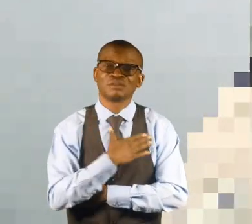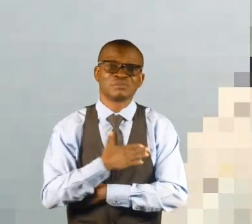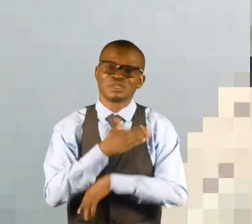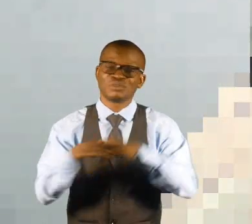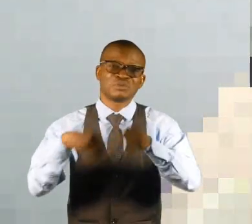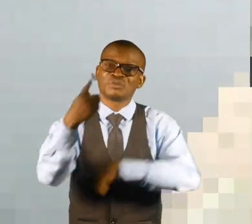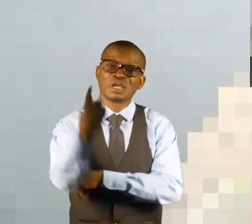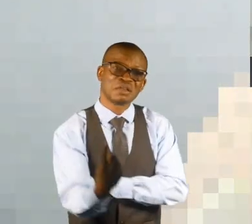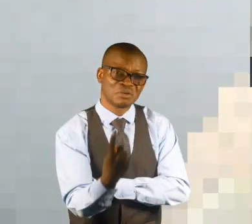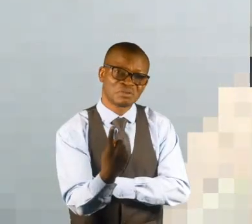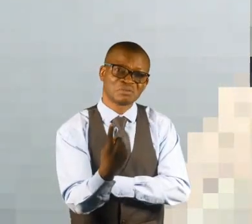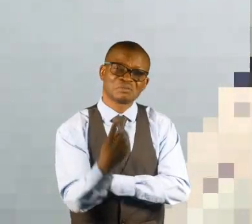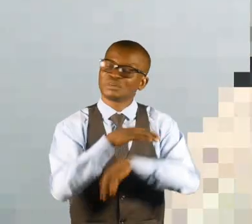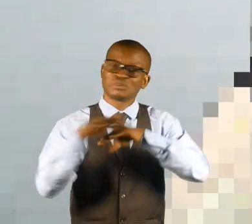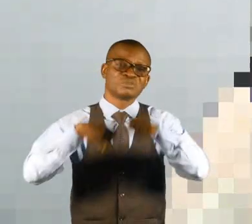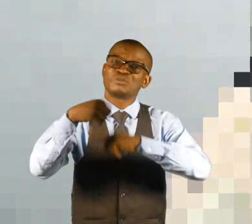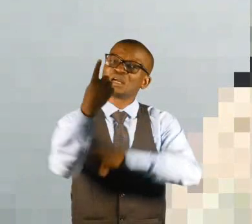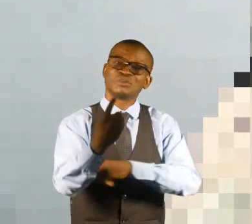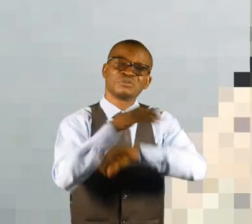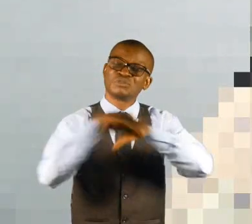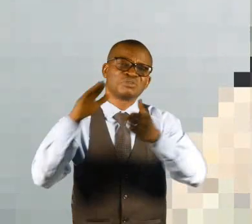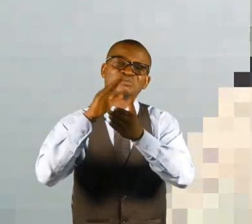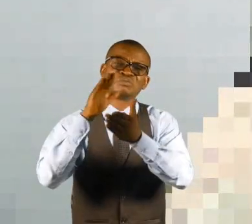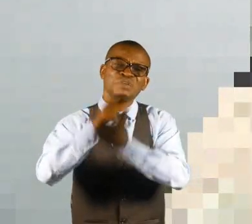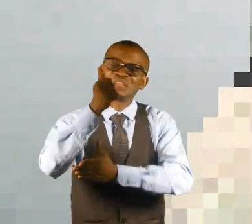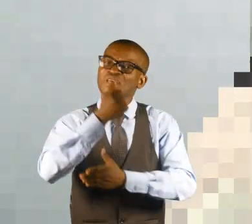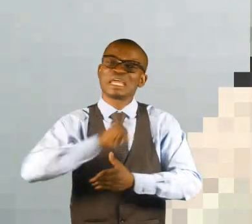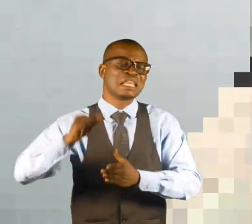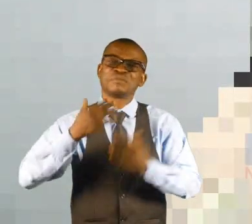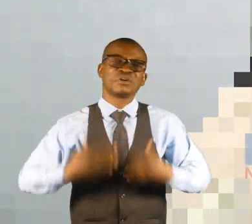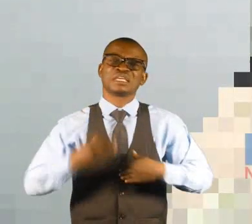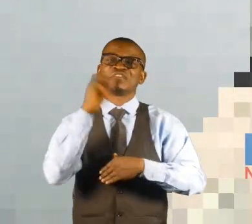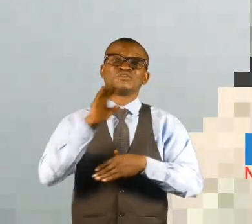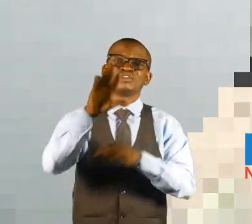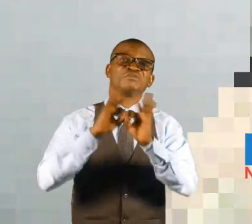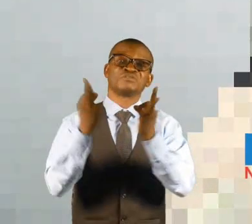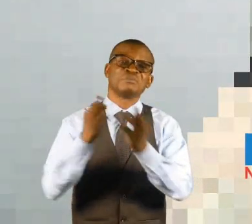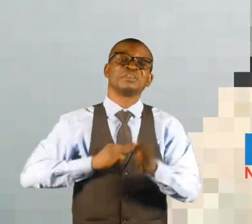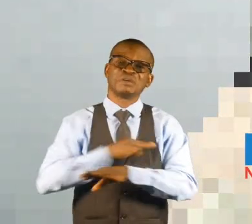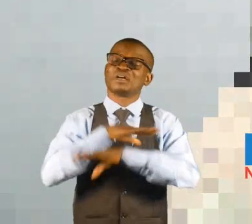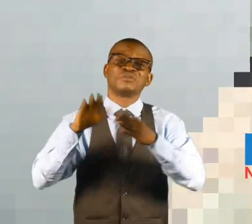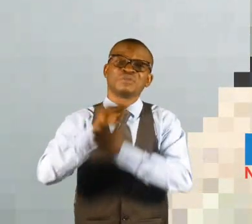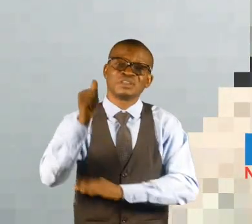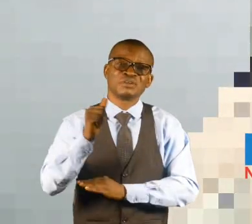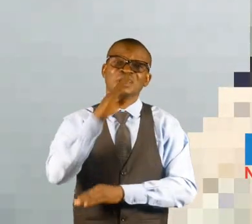anywhere, they should not go alone. They should not trust even their own family